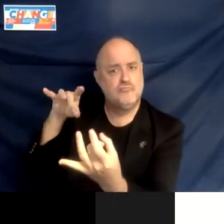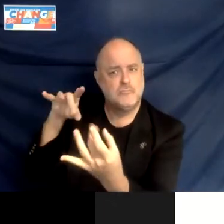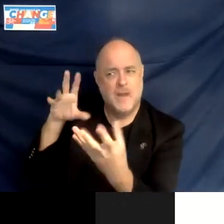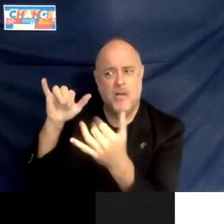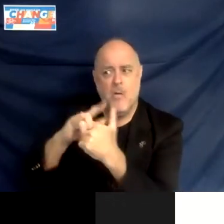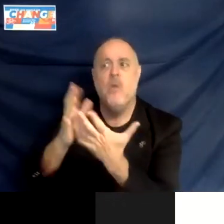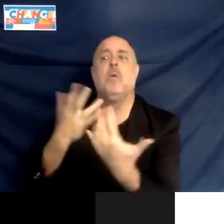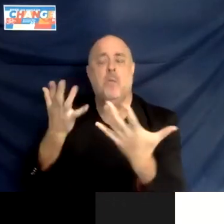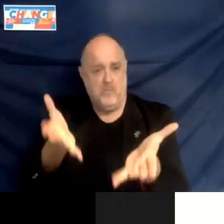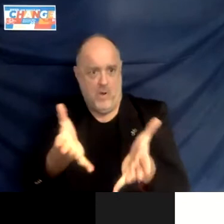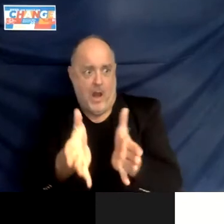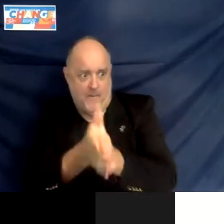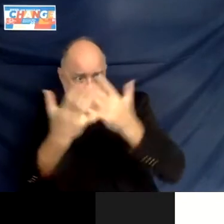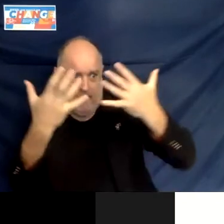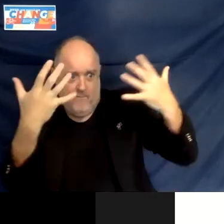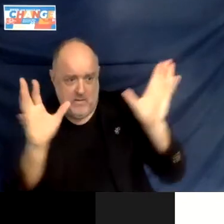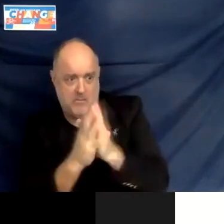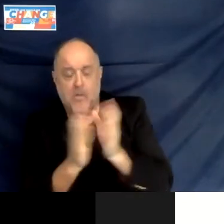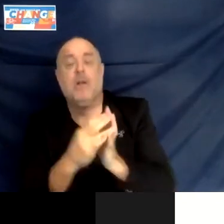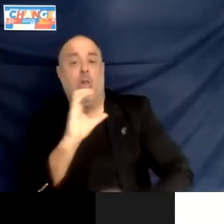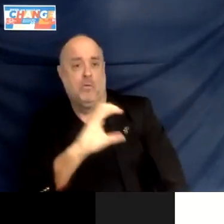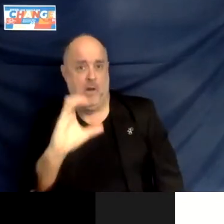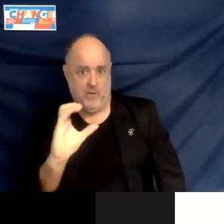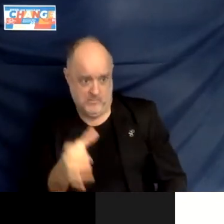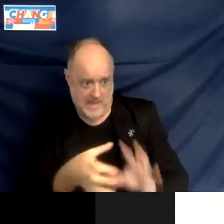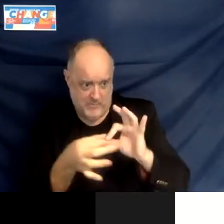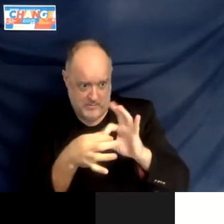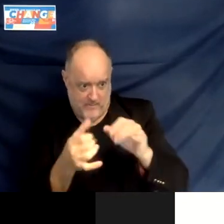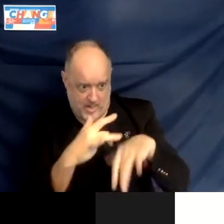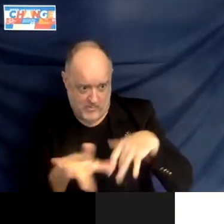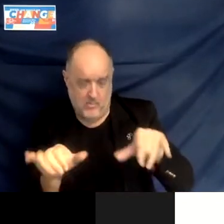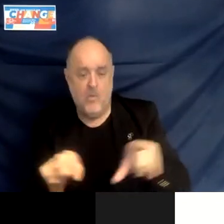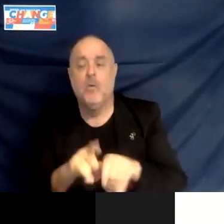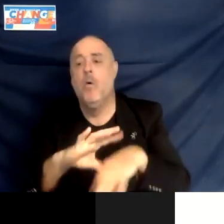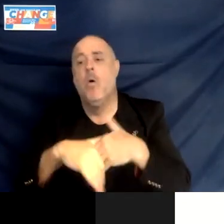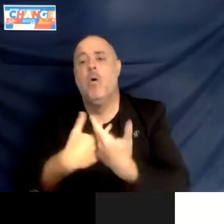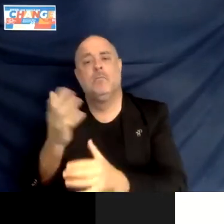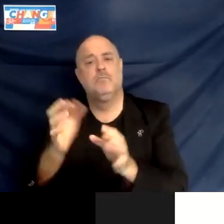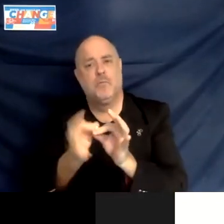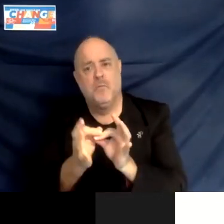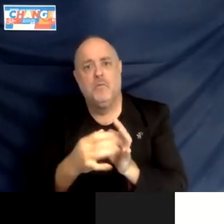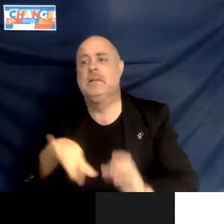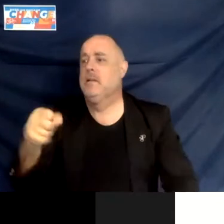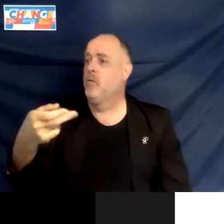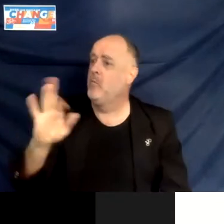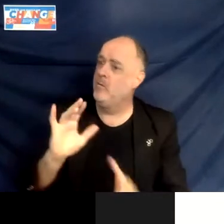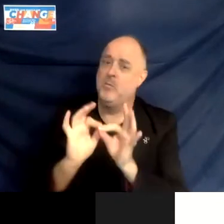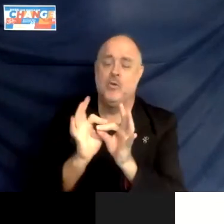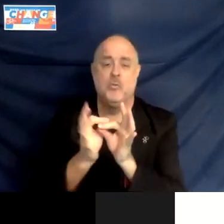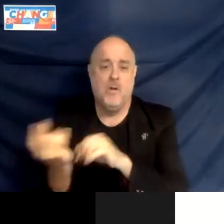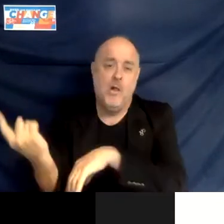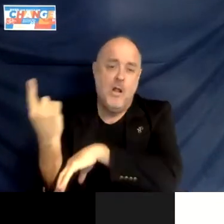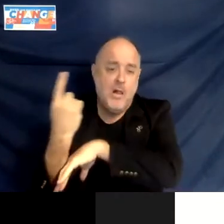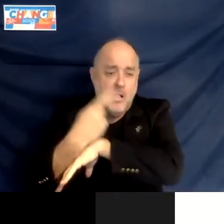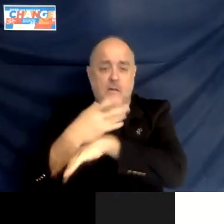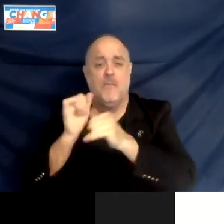demand after the summit. Closed captioning is available in all the sessions, and so we're happy to have Stephen here signing with us